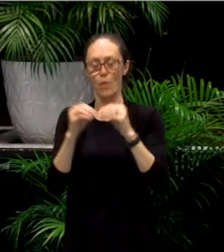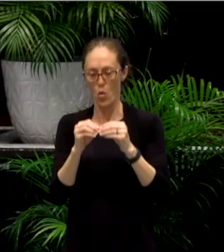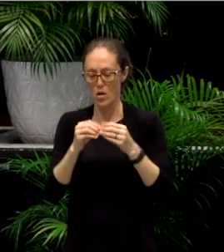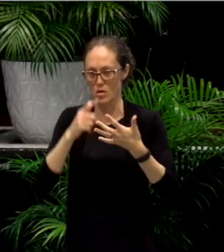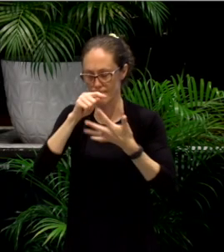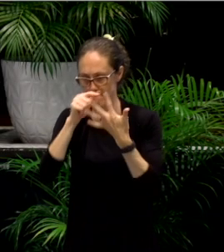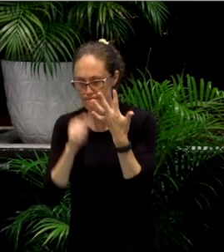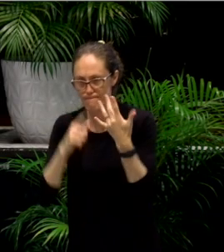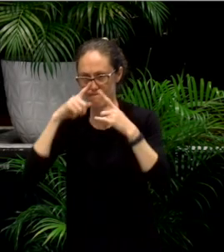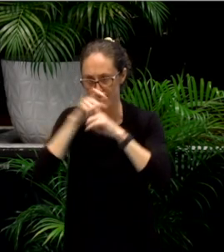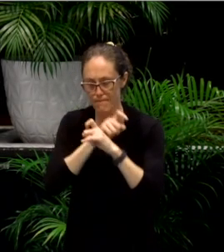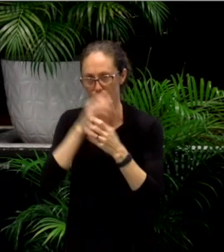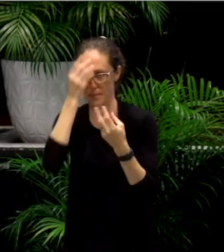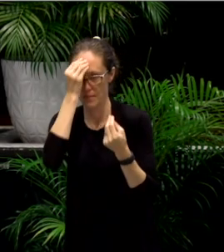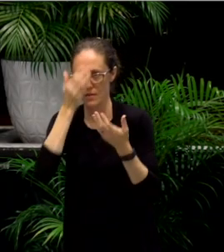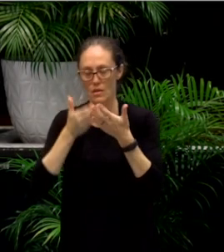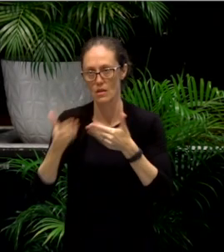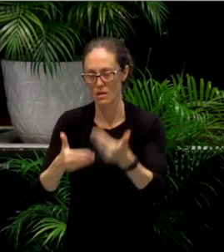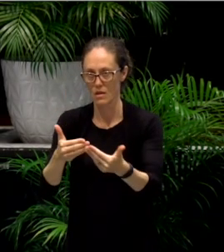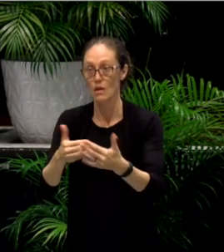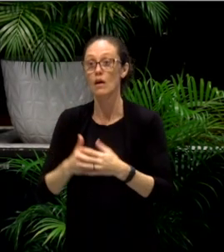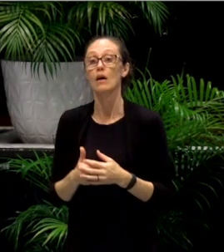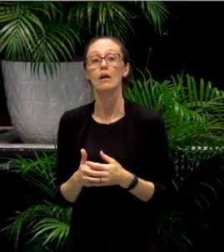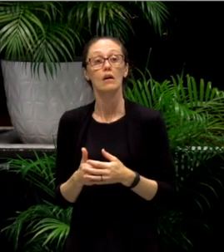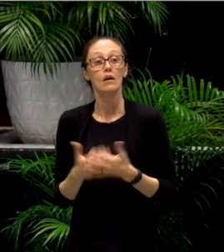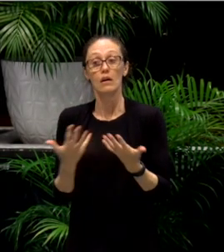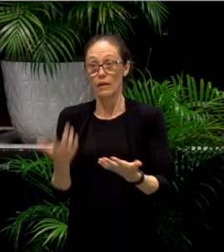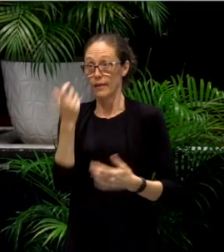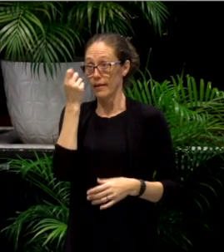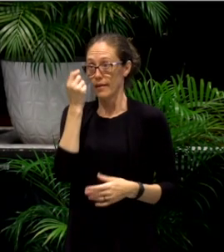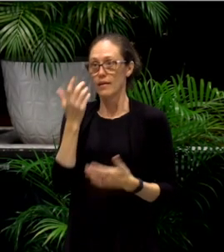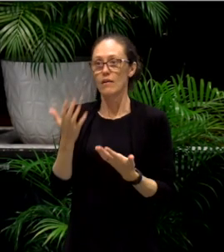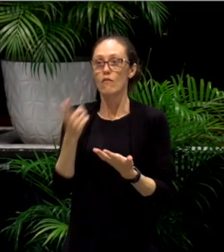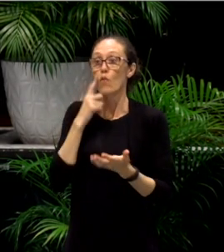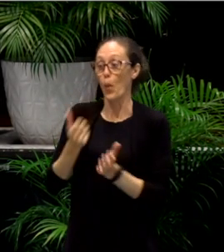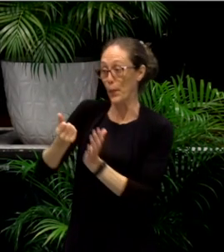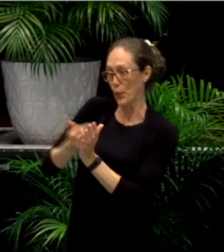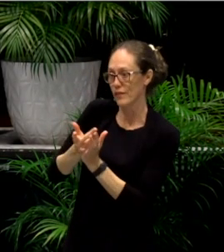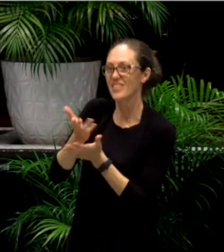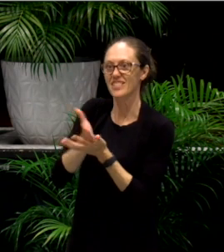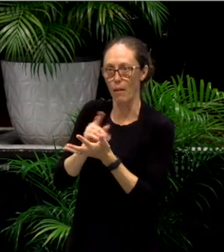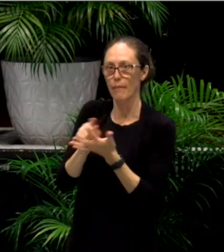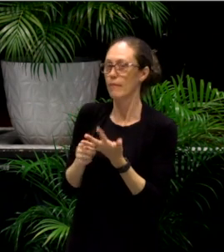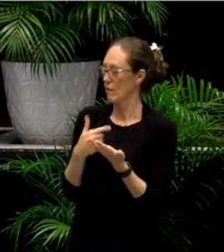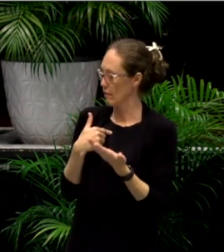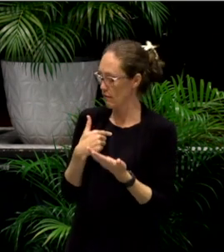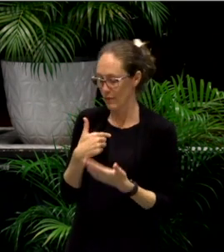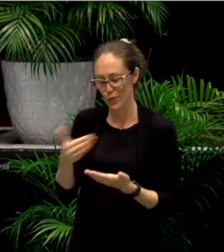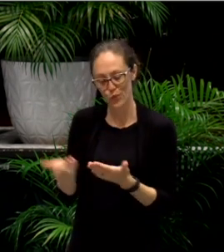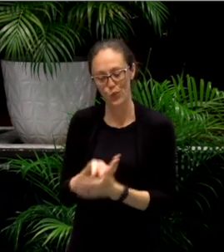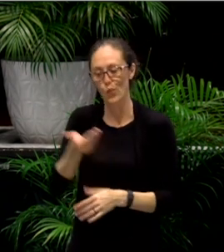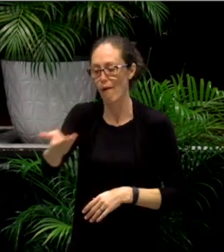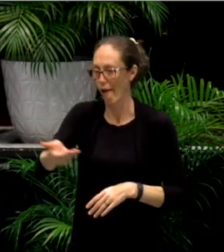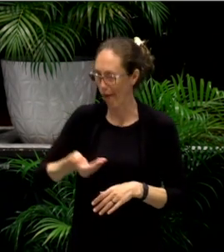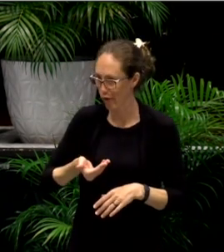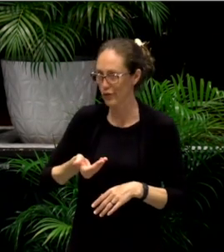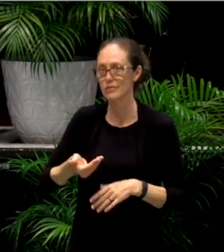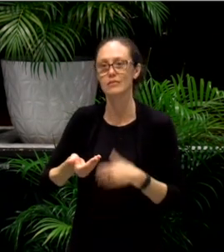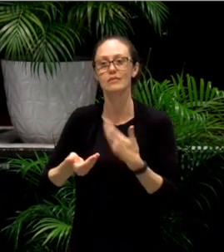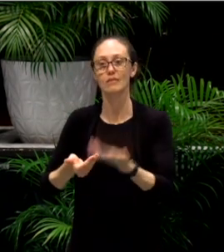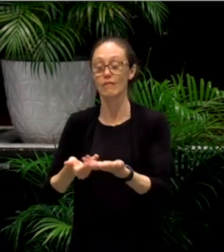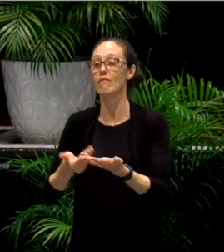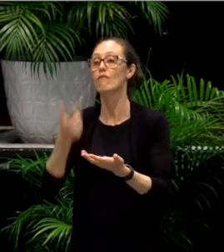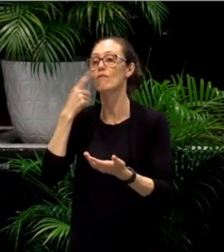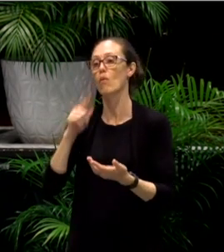those involve some additional steps for approval for all new hires that come through